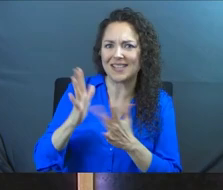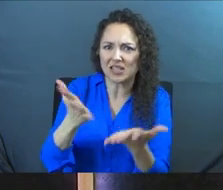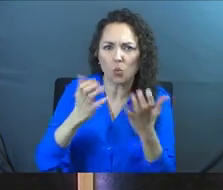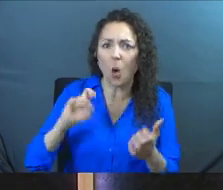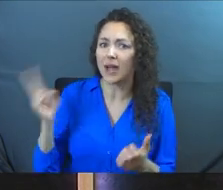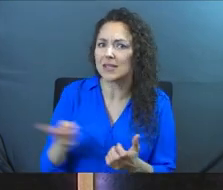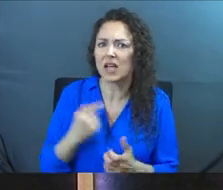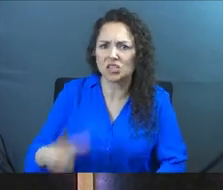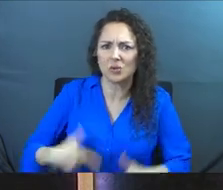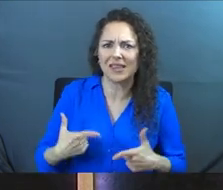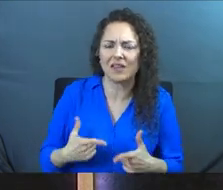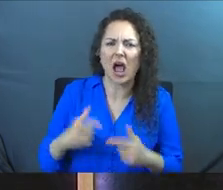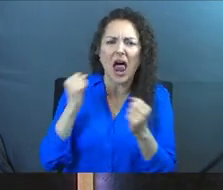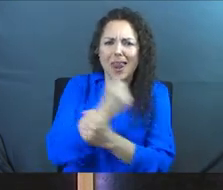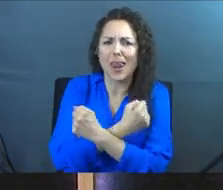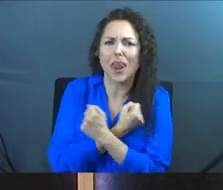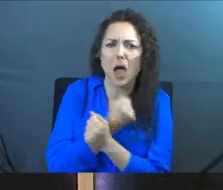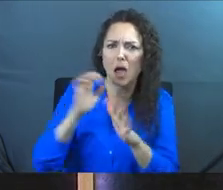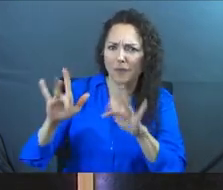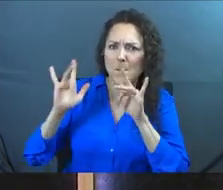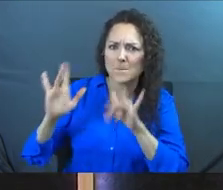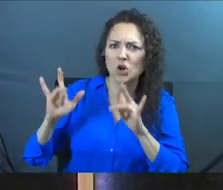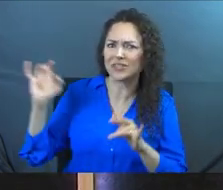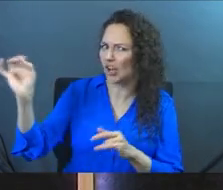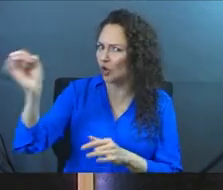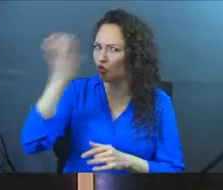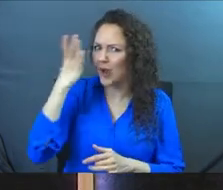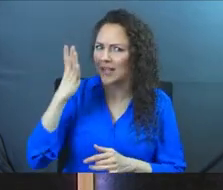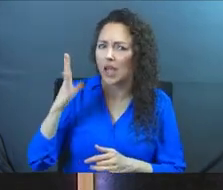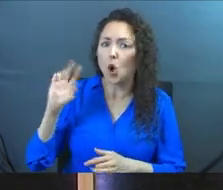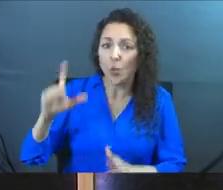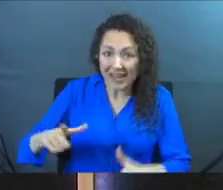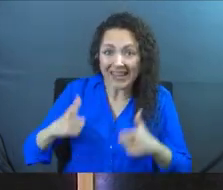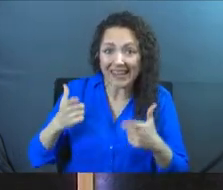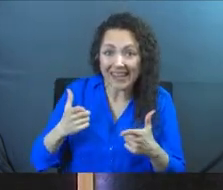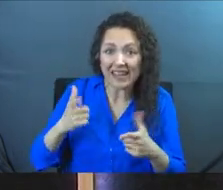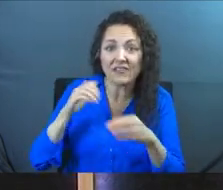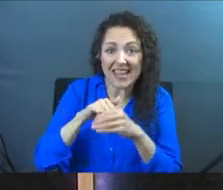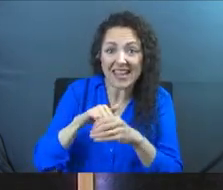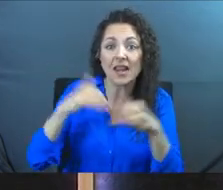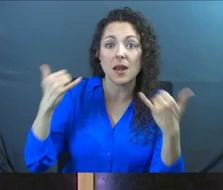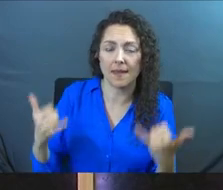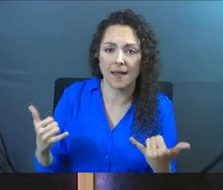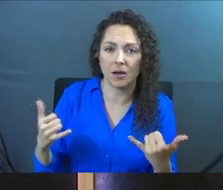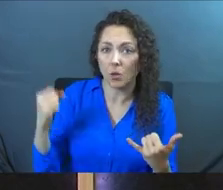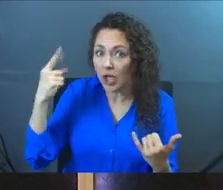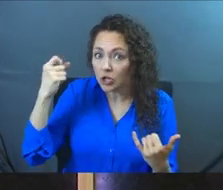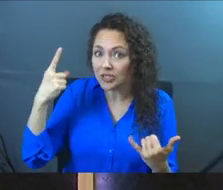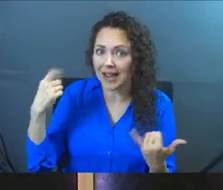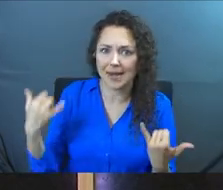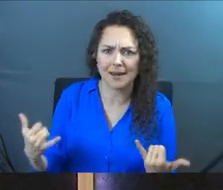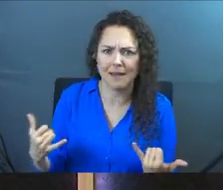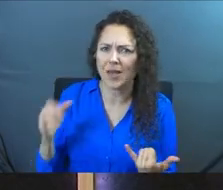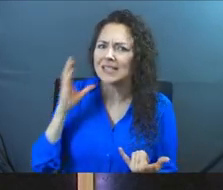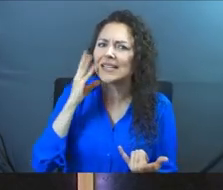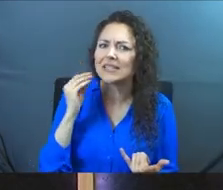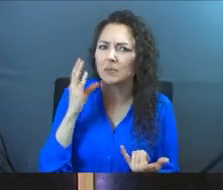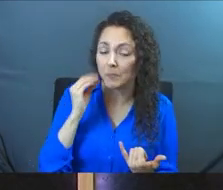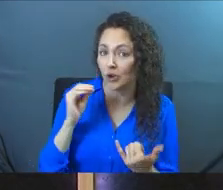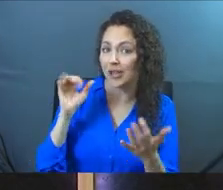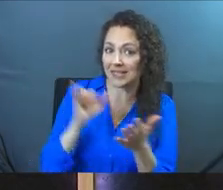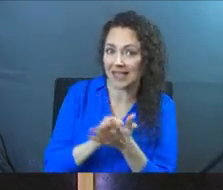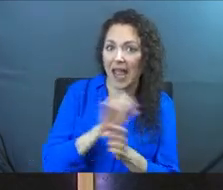kind of love and mercy and grace that he wants us to live in and operate out of. So there is a reality right now we get to experience